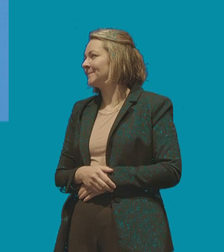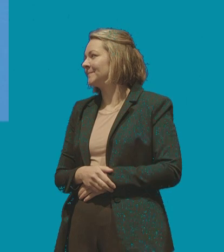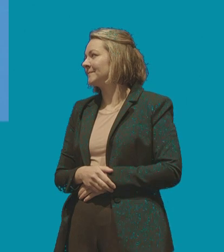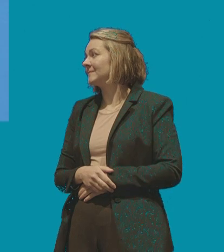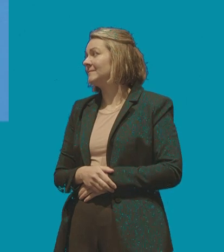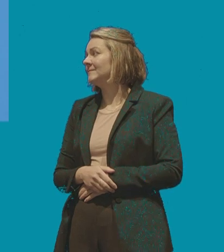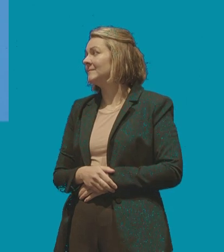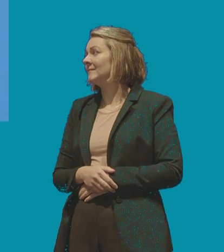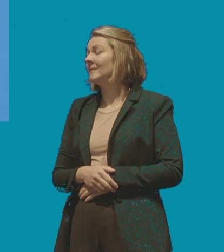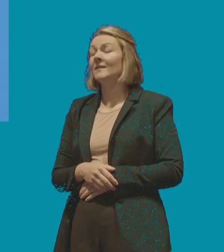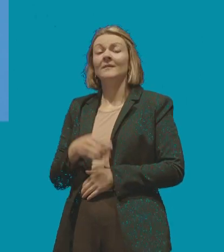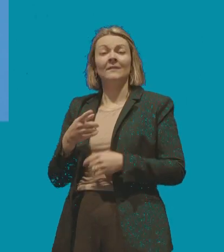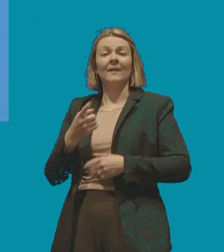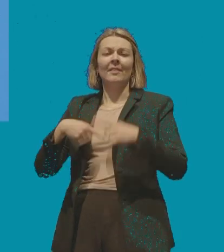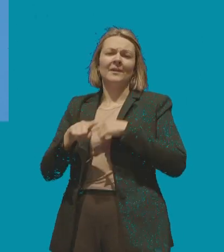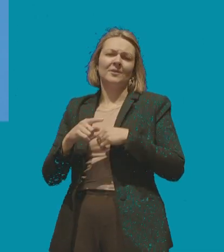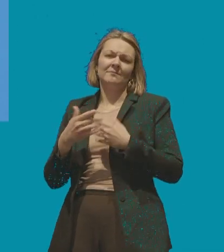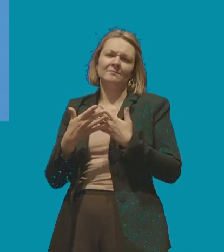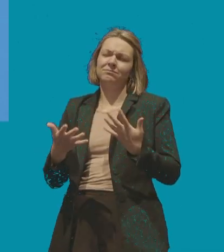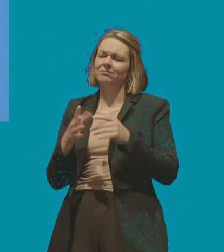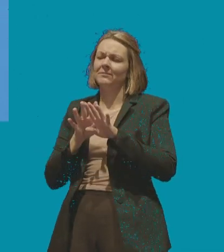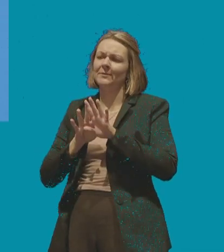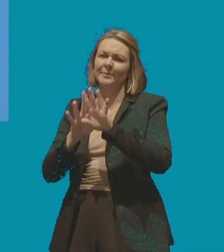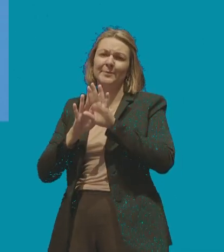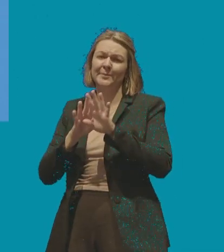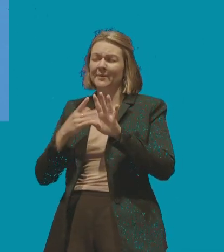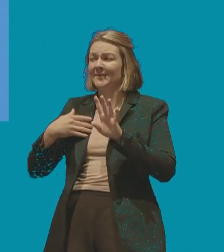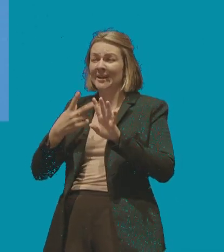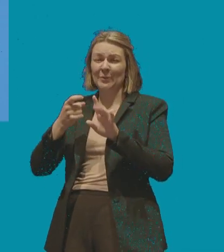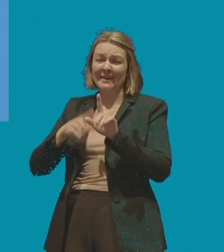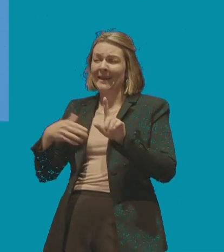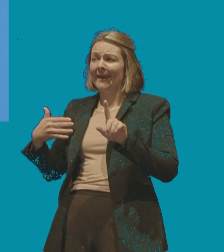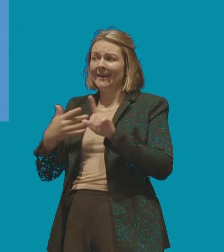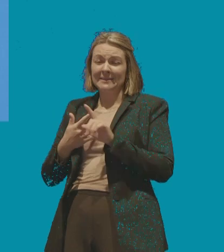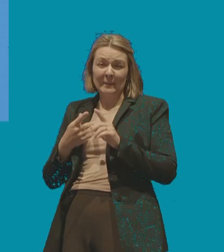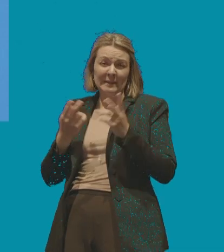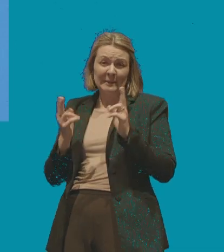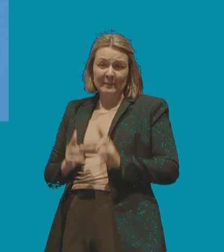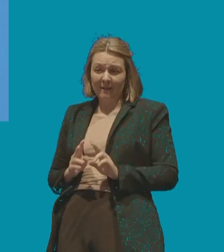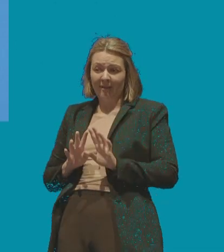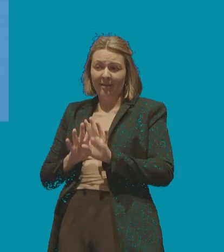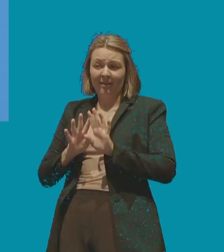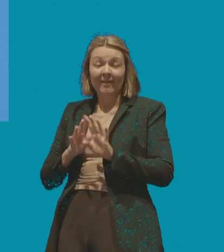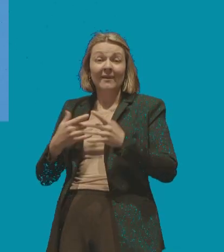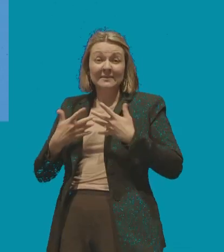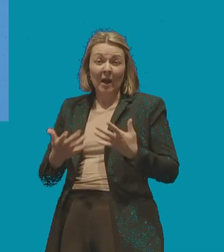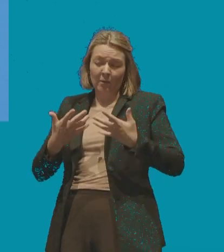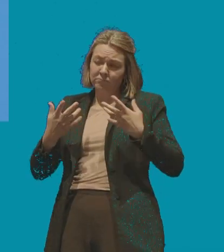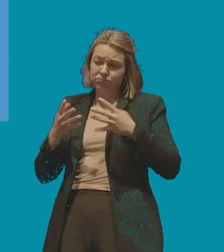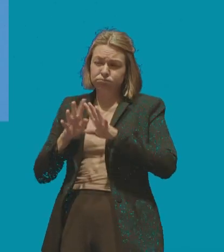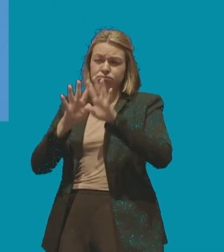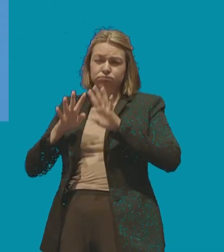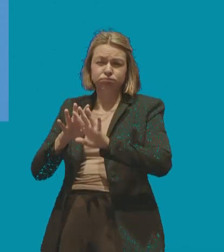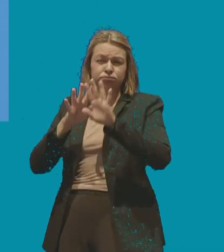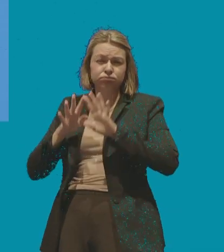In the last year, I stood on more picket lines than in the previous 20 years at the TUC combined. Not because I wasn't doing anything